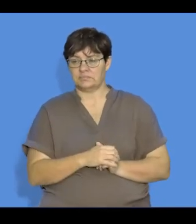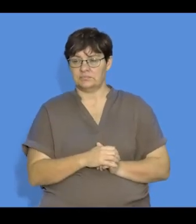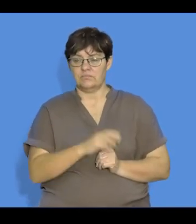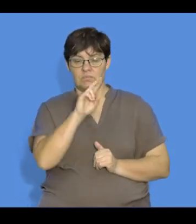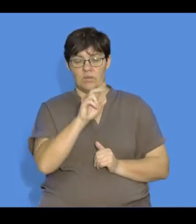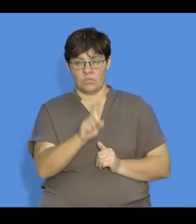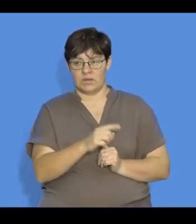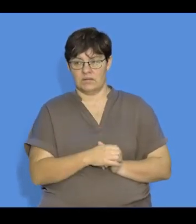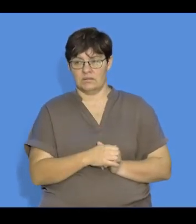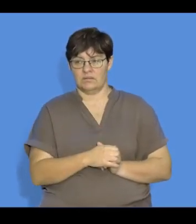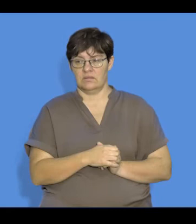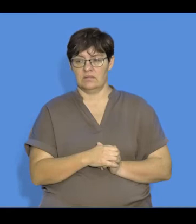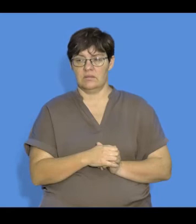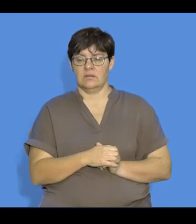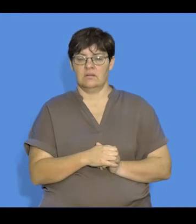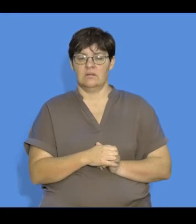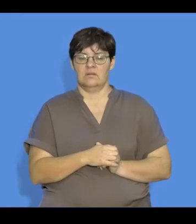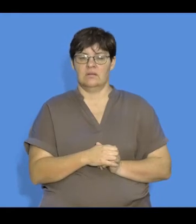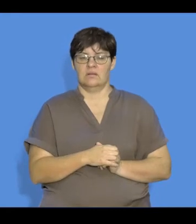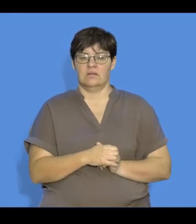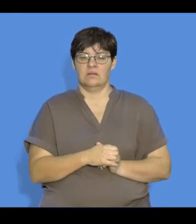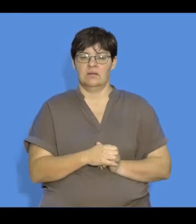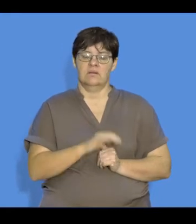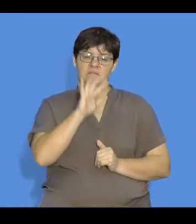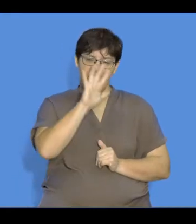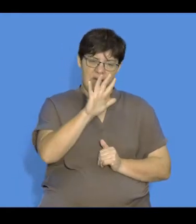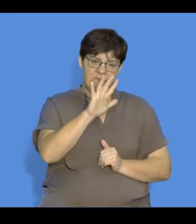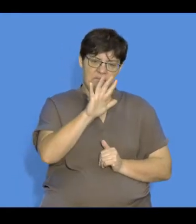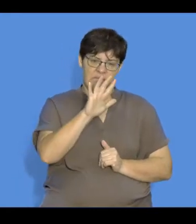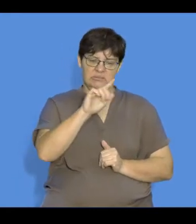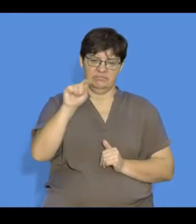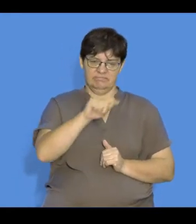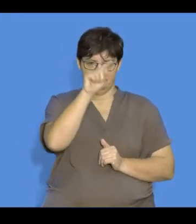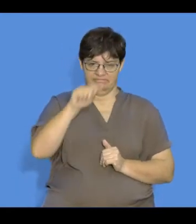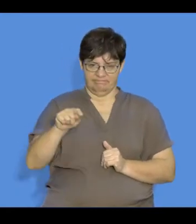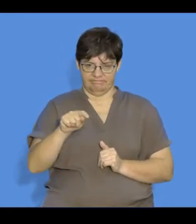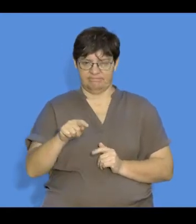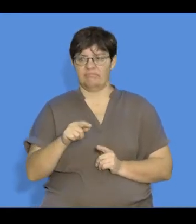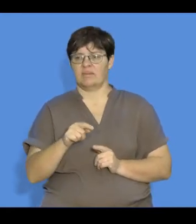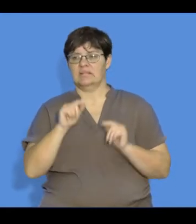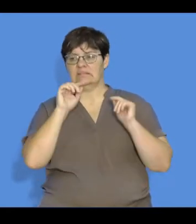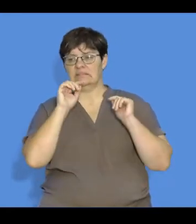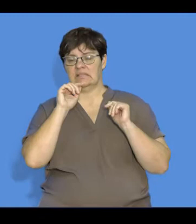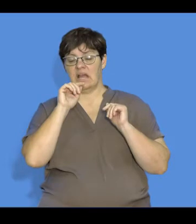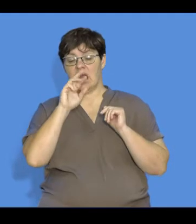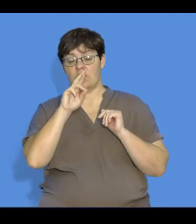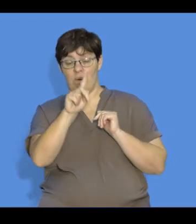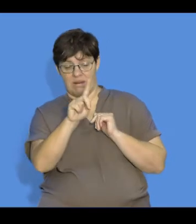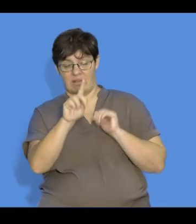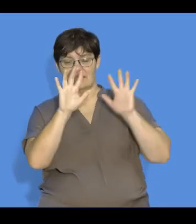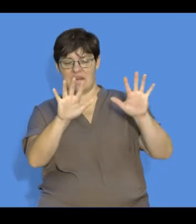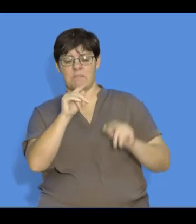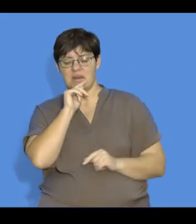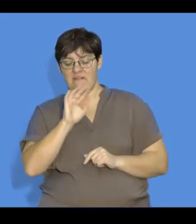realize that R1 is actually half R2. Okay. So in this case, if we say this is